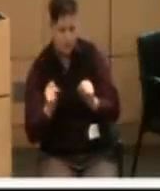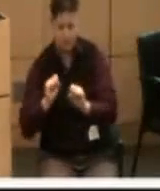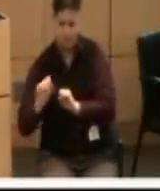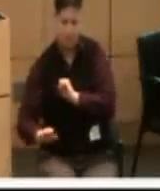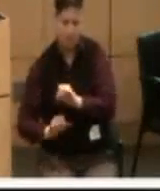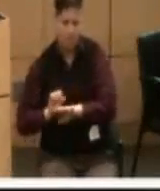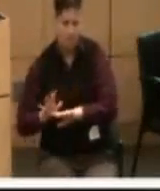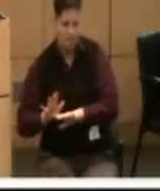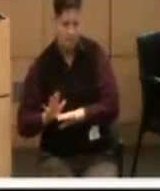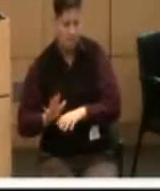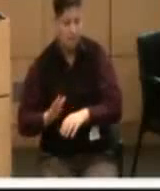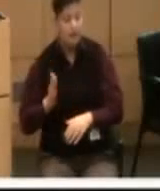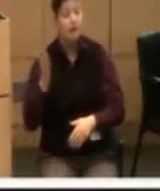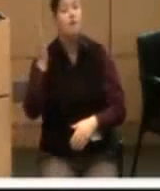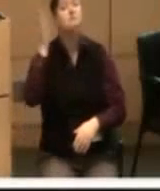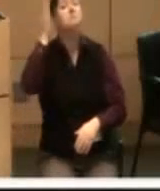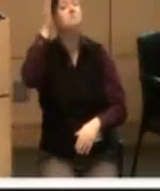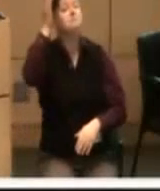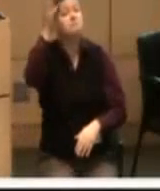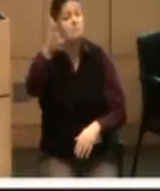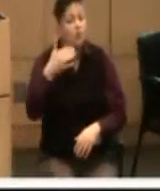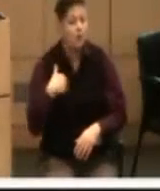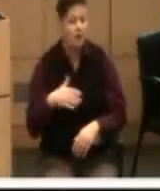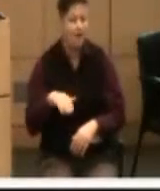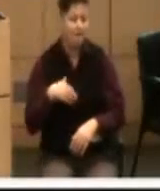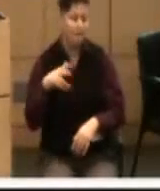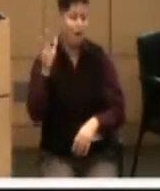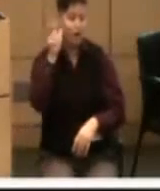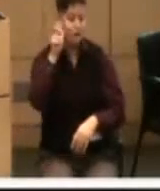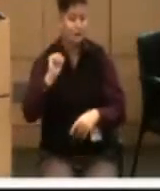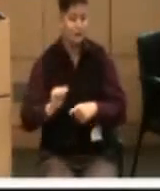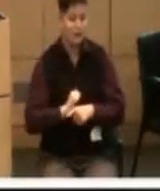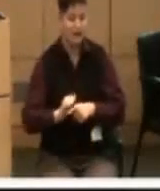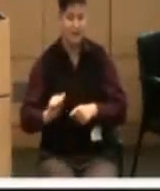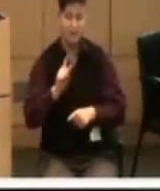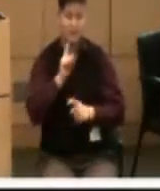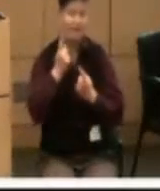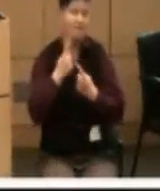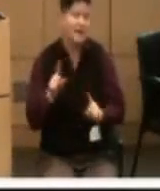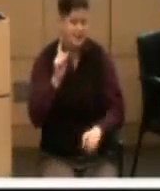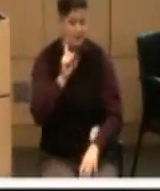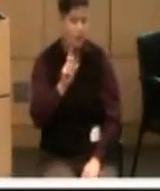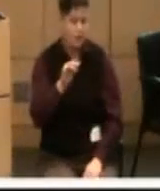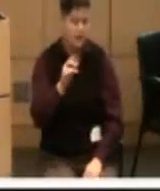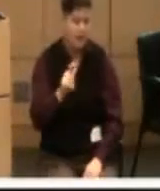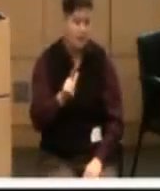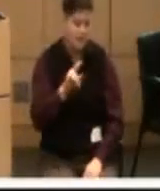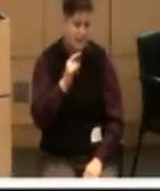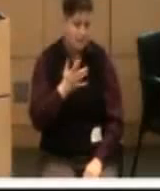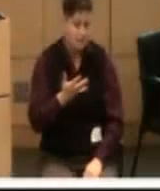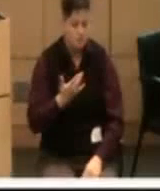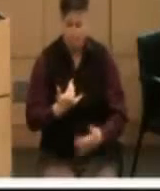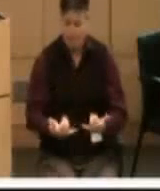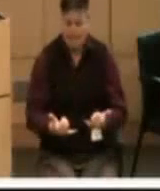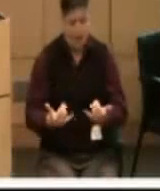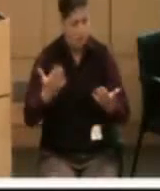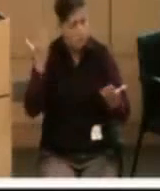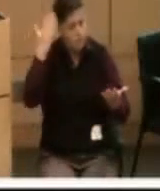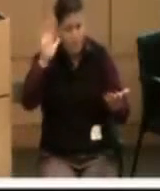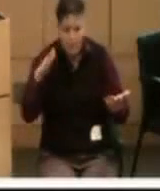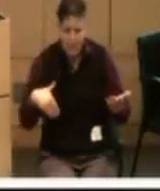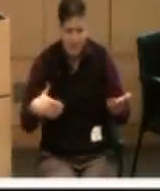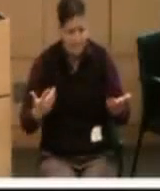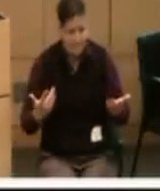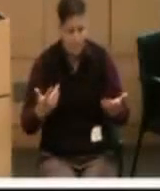maybe someday we'll have some kind of auditory training that is really effective for these children, but I don't think we know yet. But I think it's